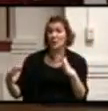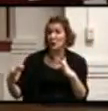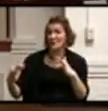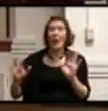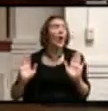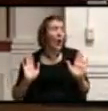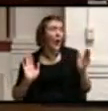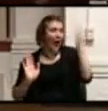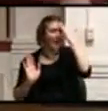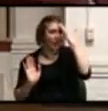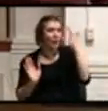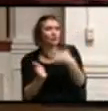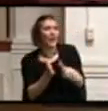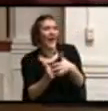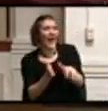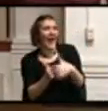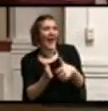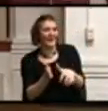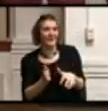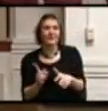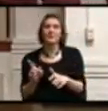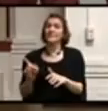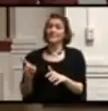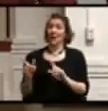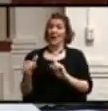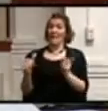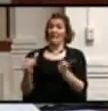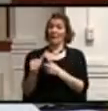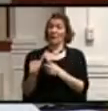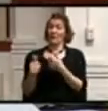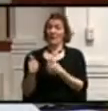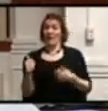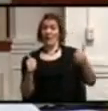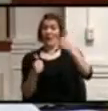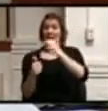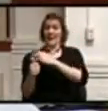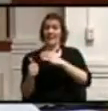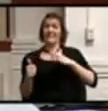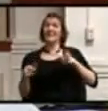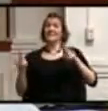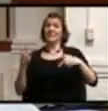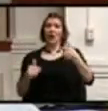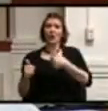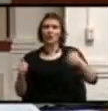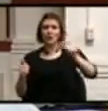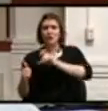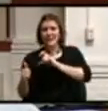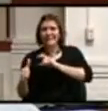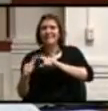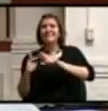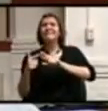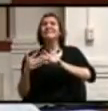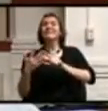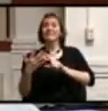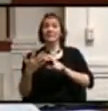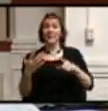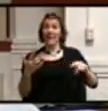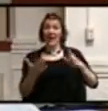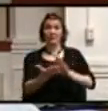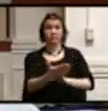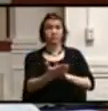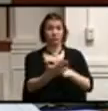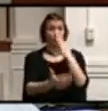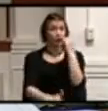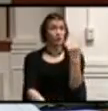right now. Okay. The first thing I want to say is that the Oversight Committee, and with the chiefs and everybody involved, I think have done